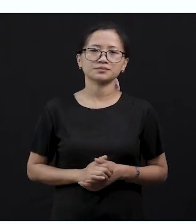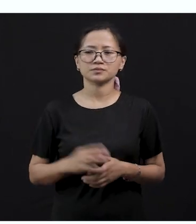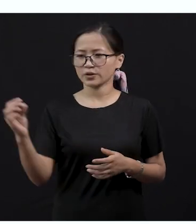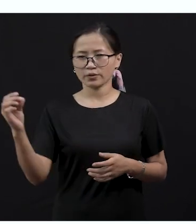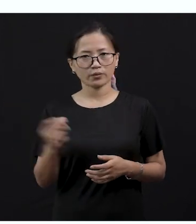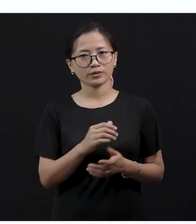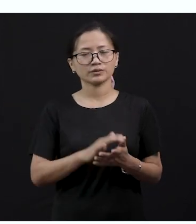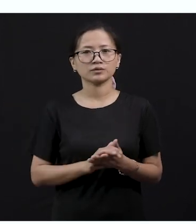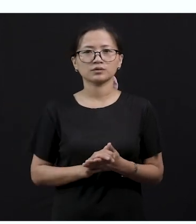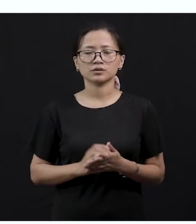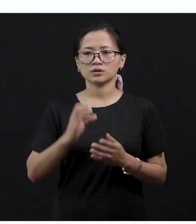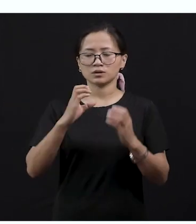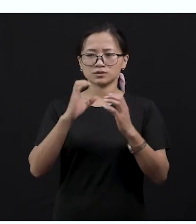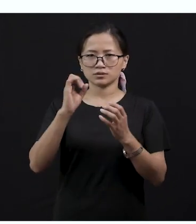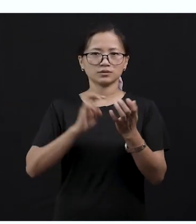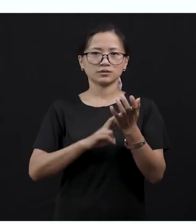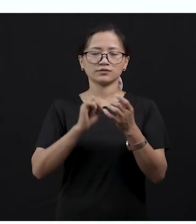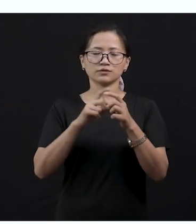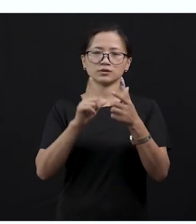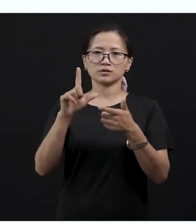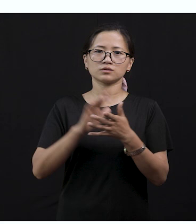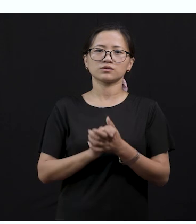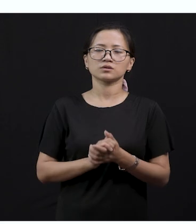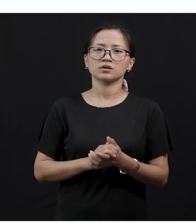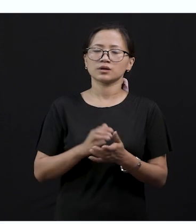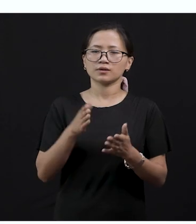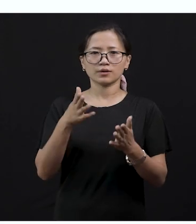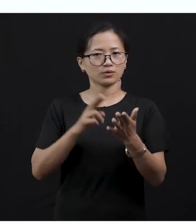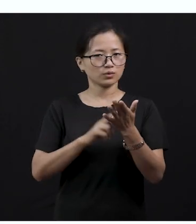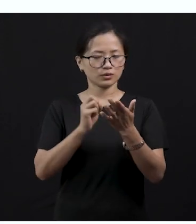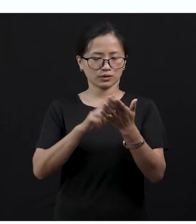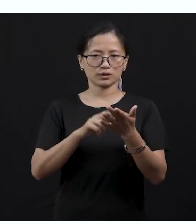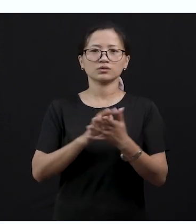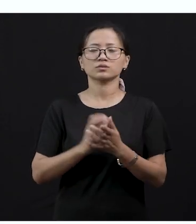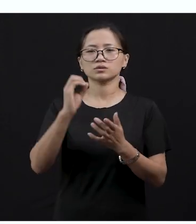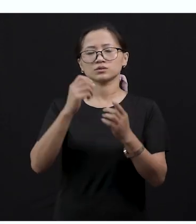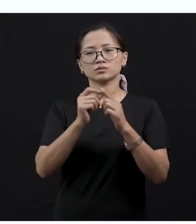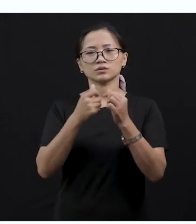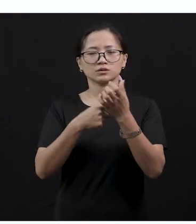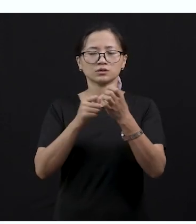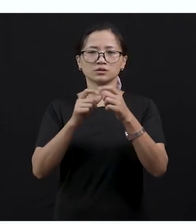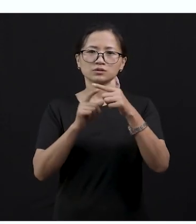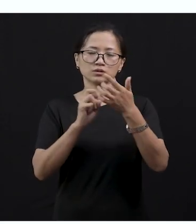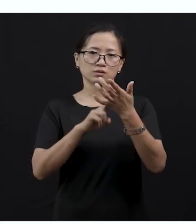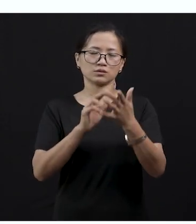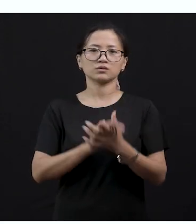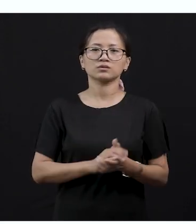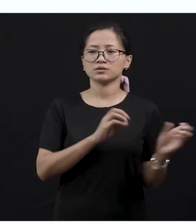Quit India, civil disobedience, and non-cooperation, this helped the Indians